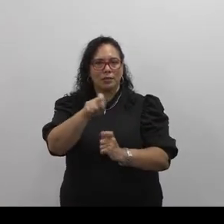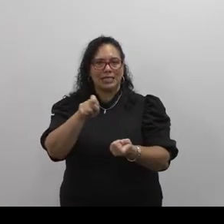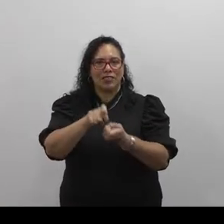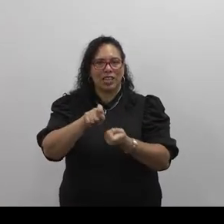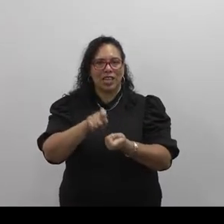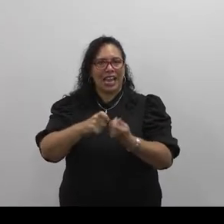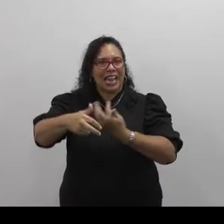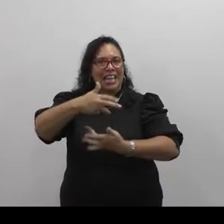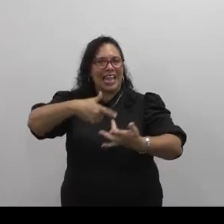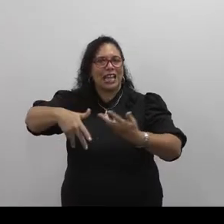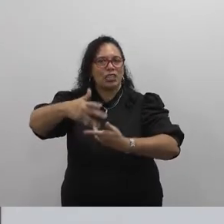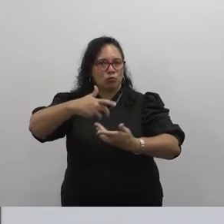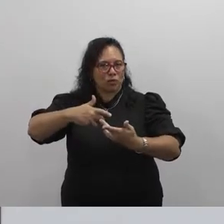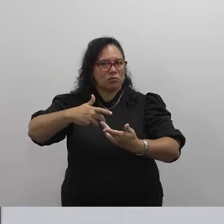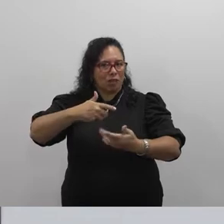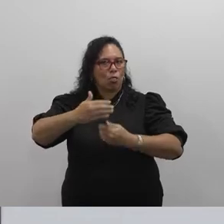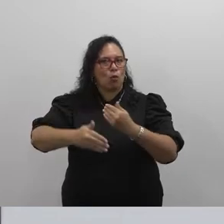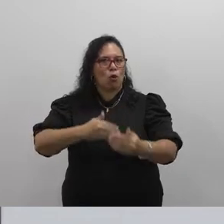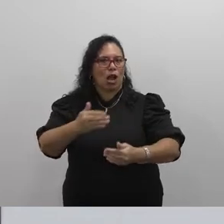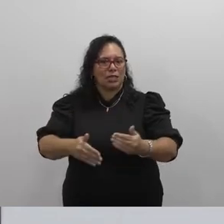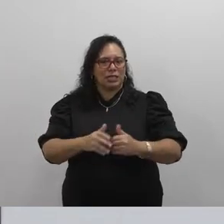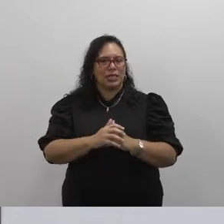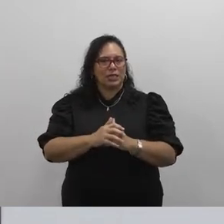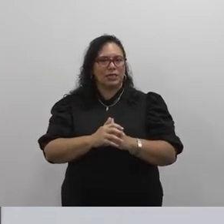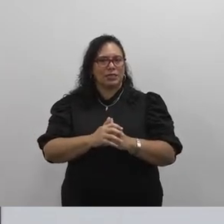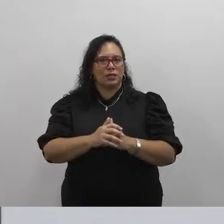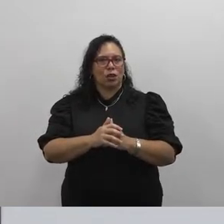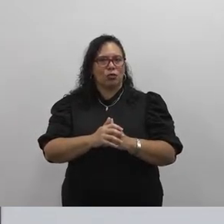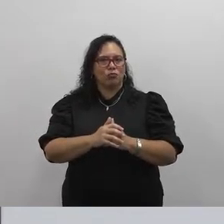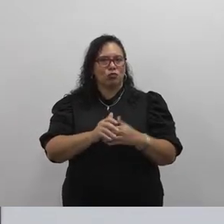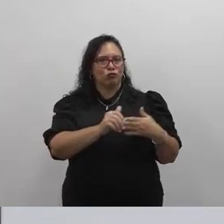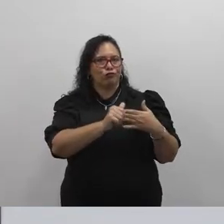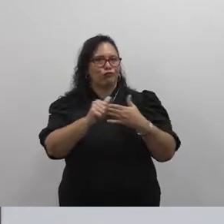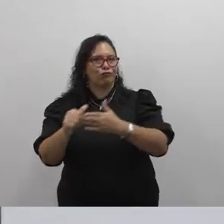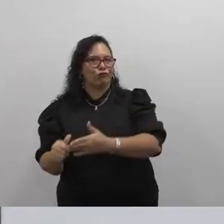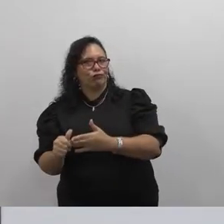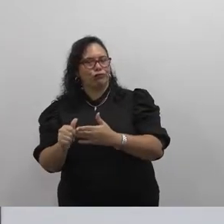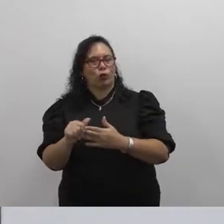to the engagement and the process that helped us get to where we are now.